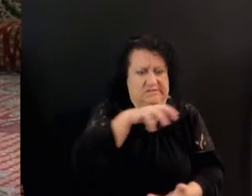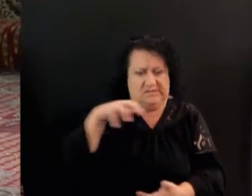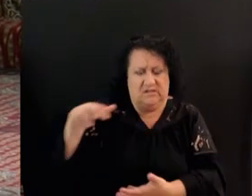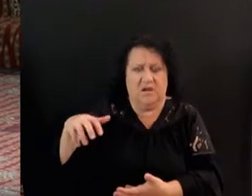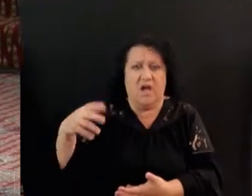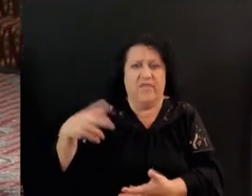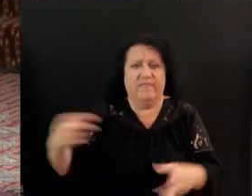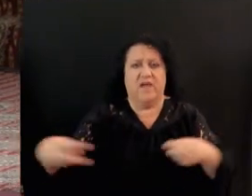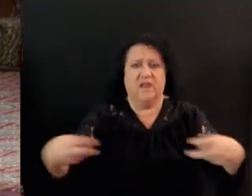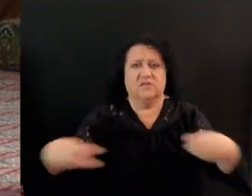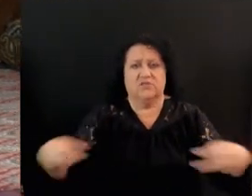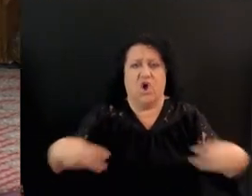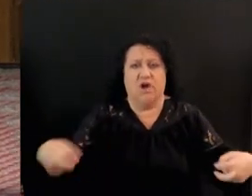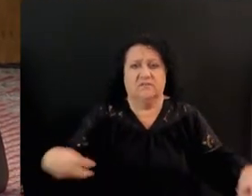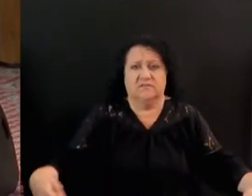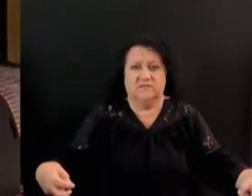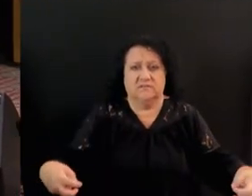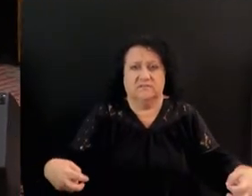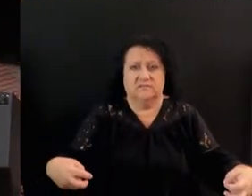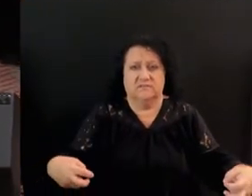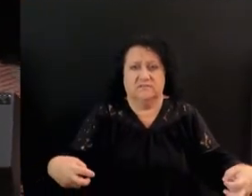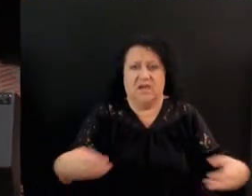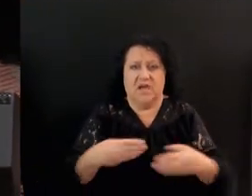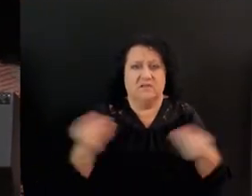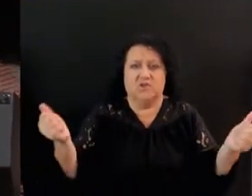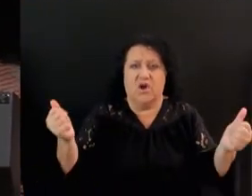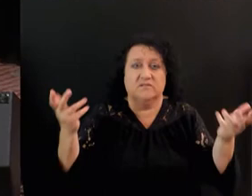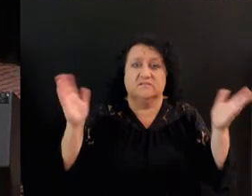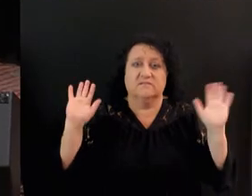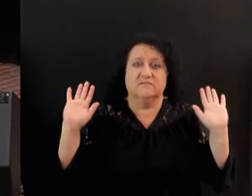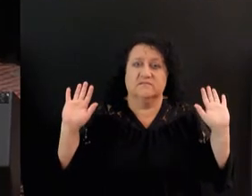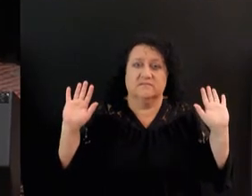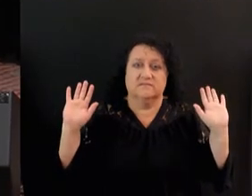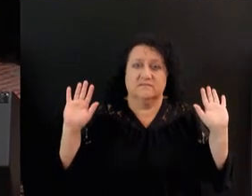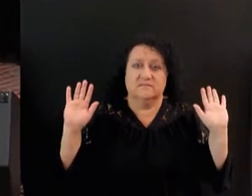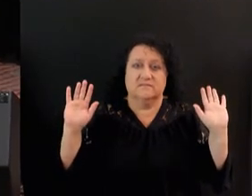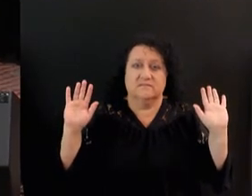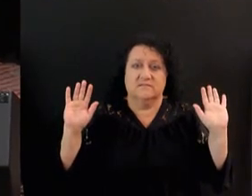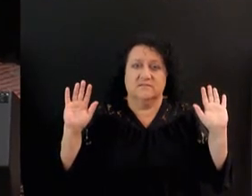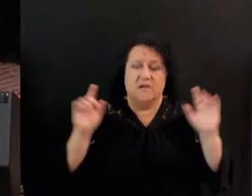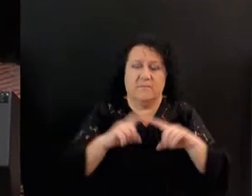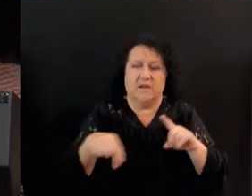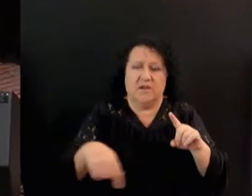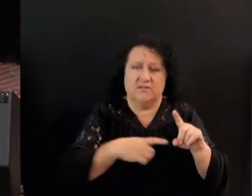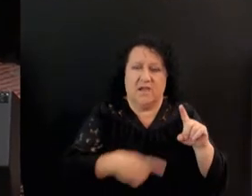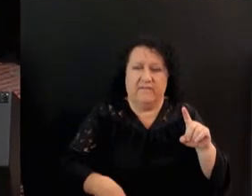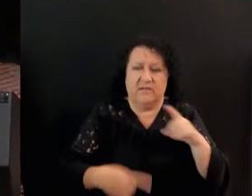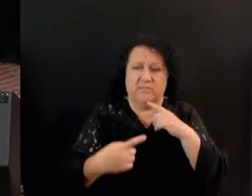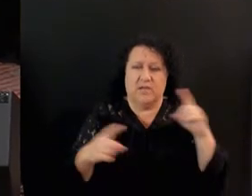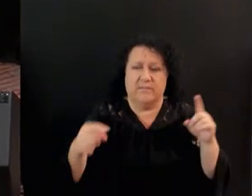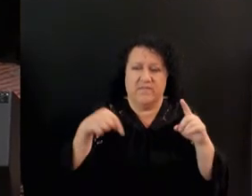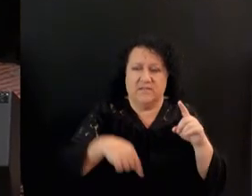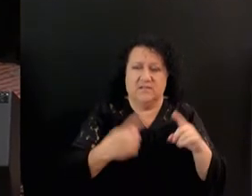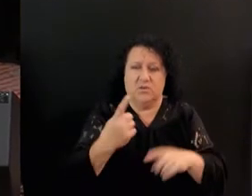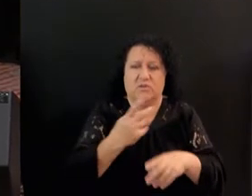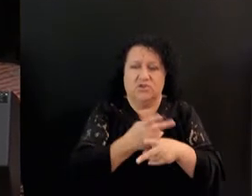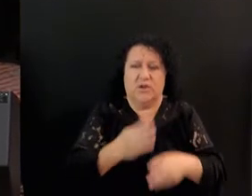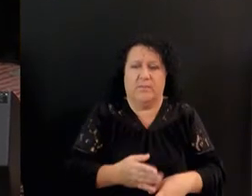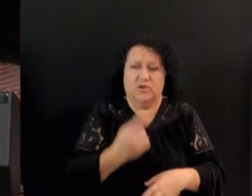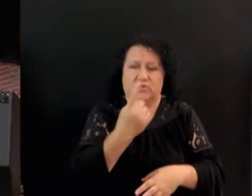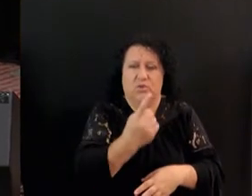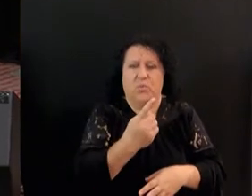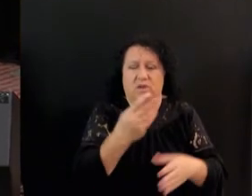And yet here David still says, this is the one, the shepherd is the one who brings my life